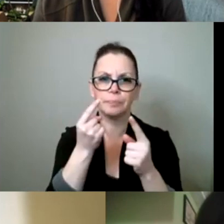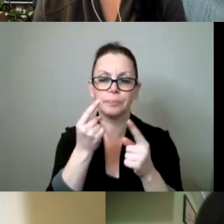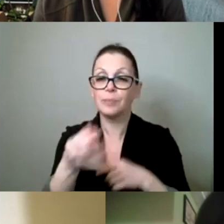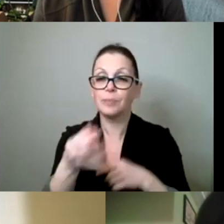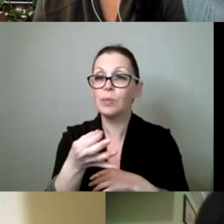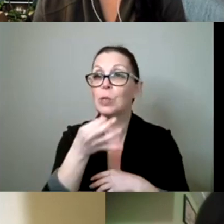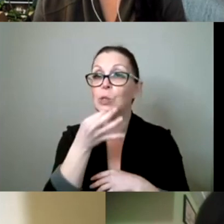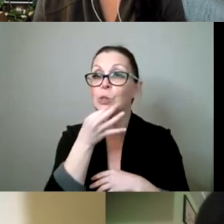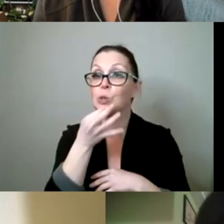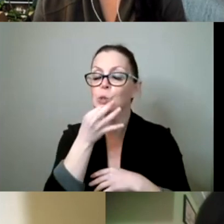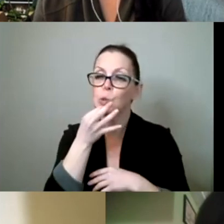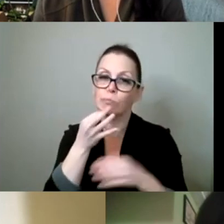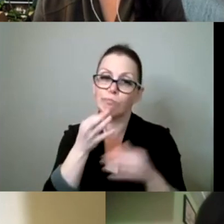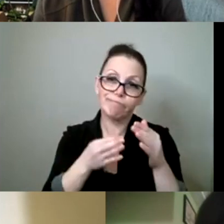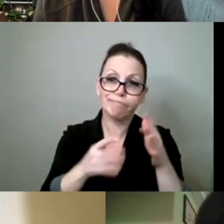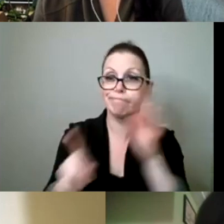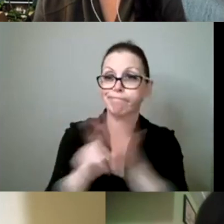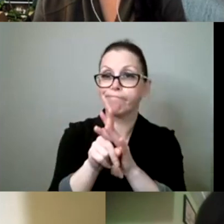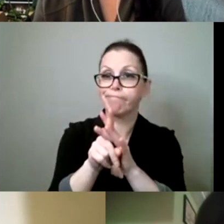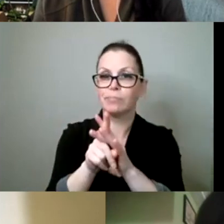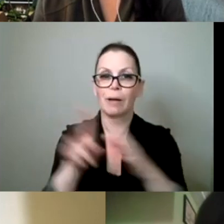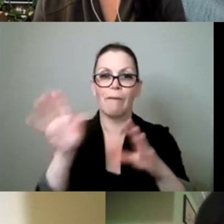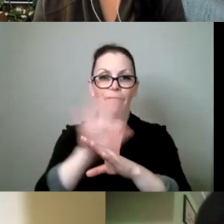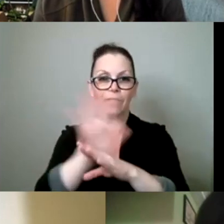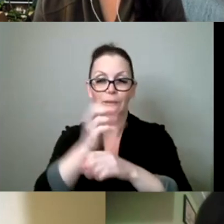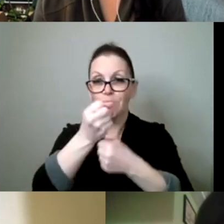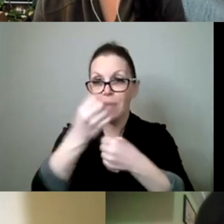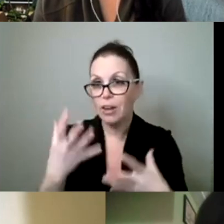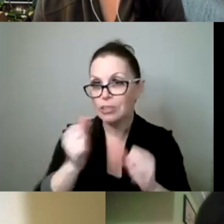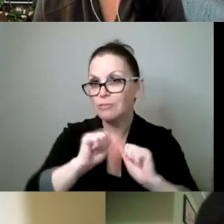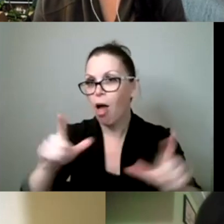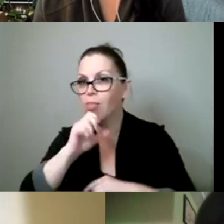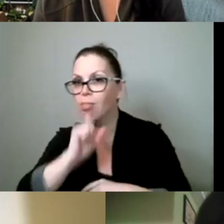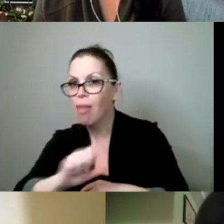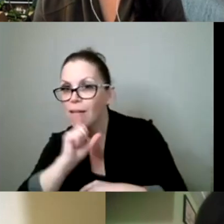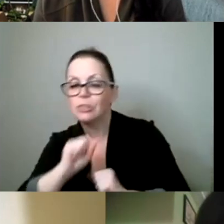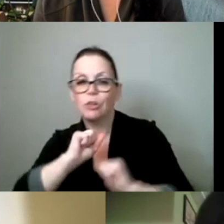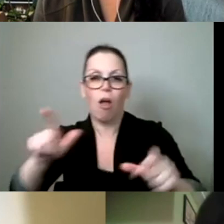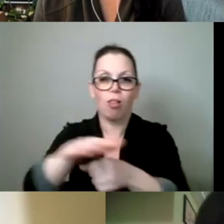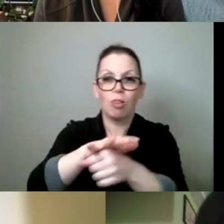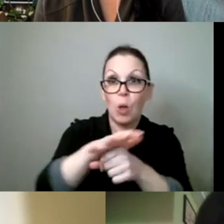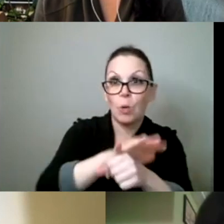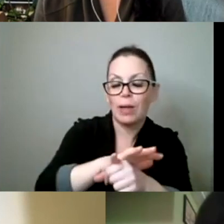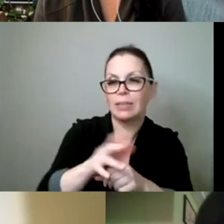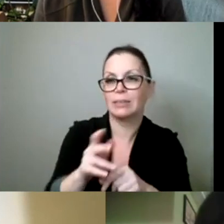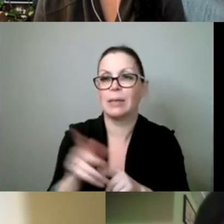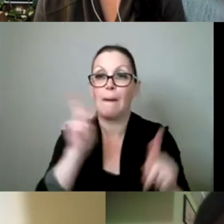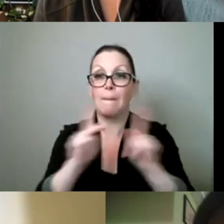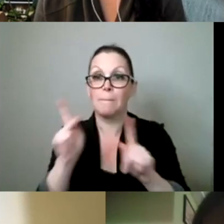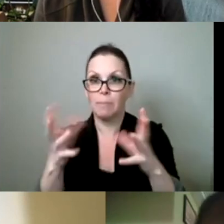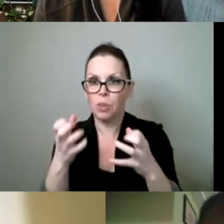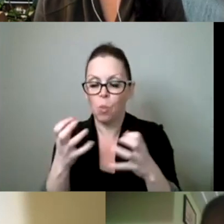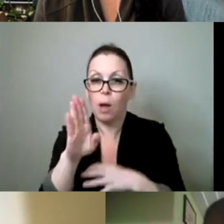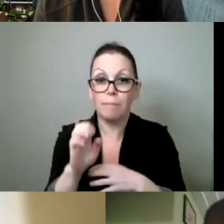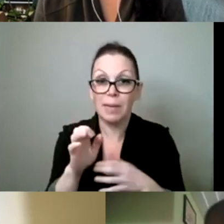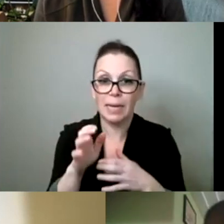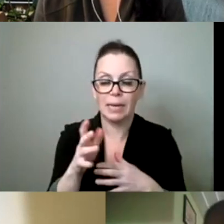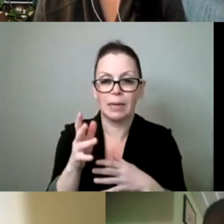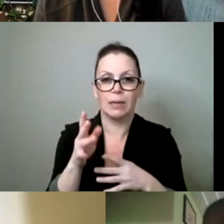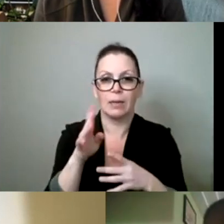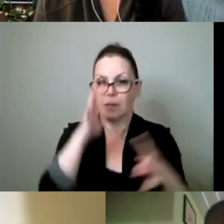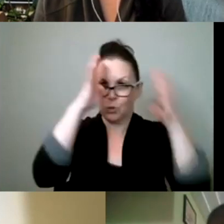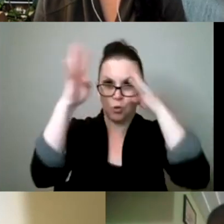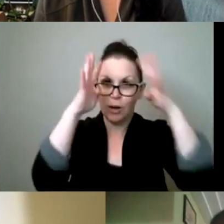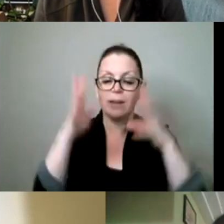filmmakers of all ages, all locations, people with this burning fire to be creative, right? And listening to